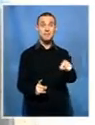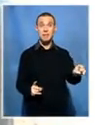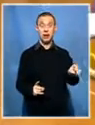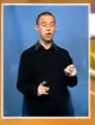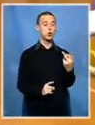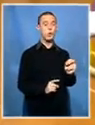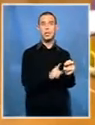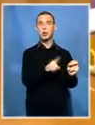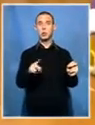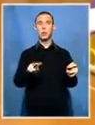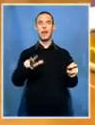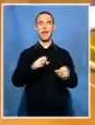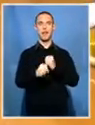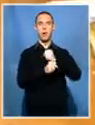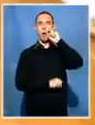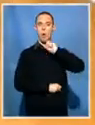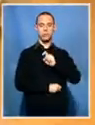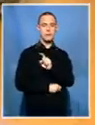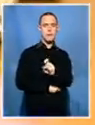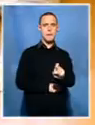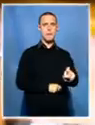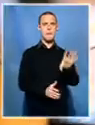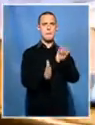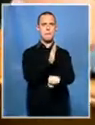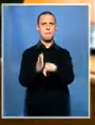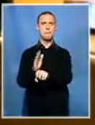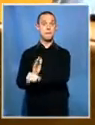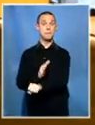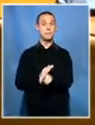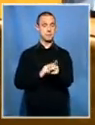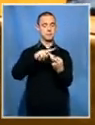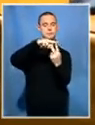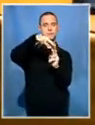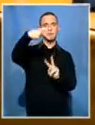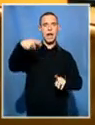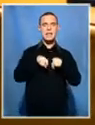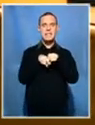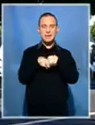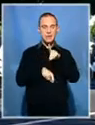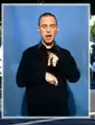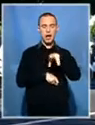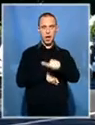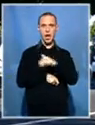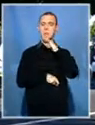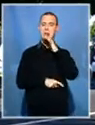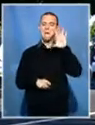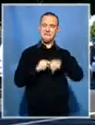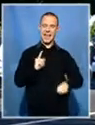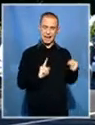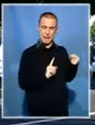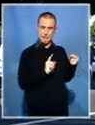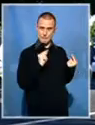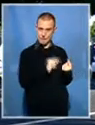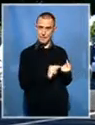far, seven of them have been traced through DNA. The state requested a postponement to gather more documentation following